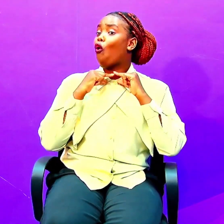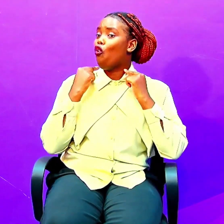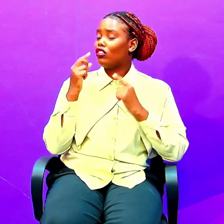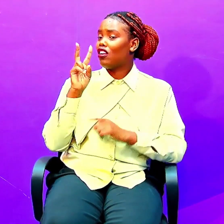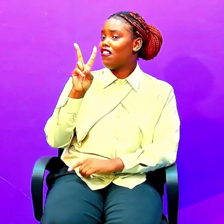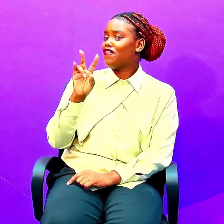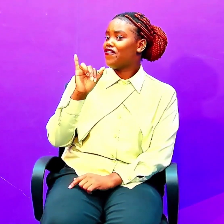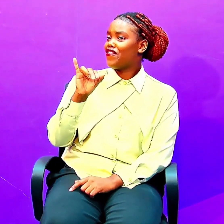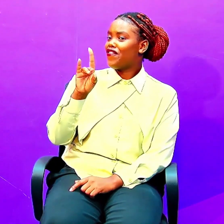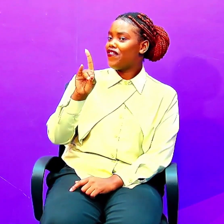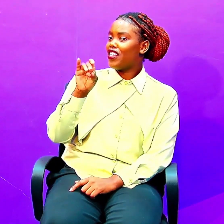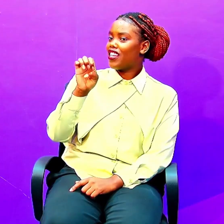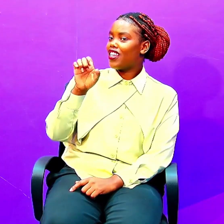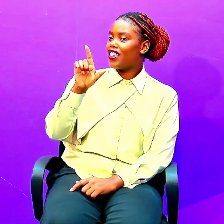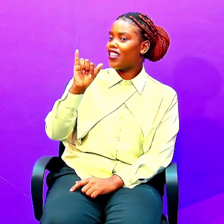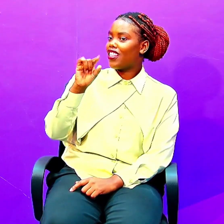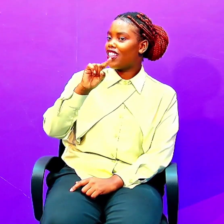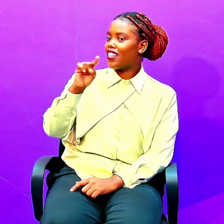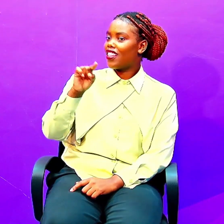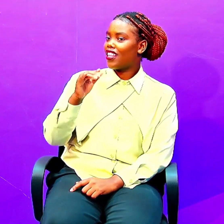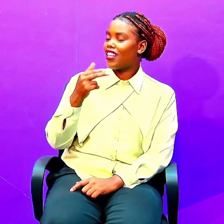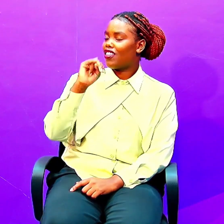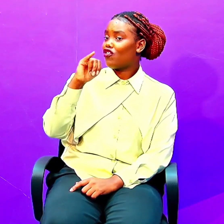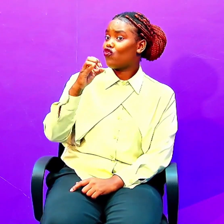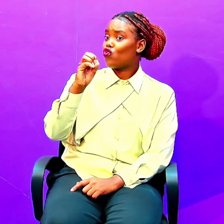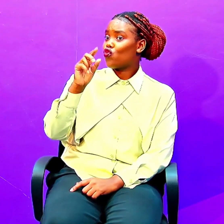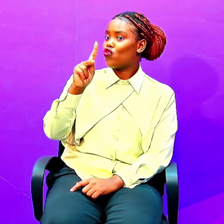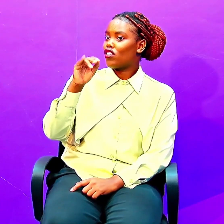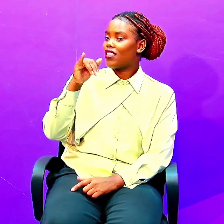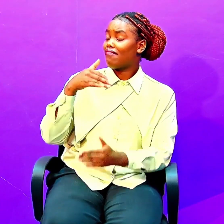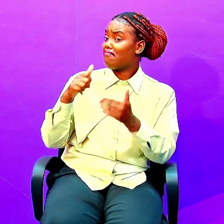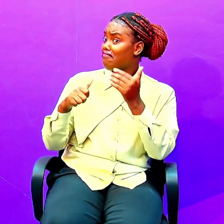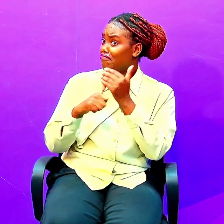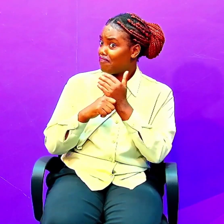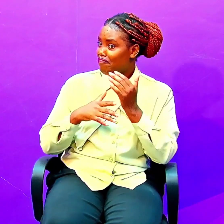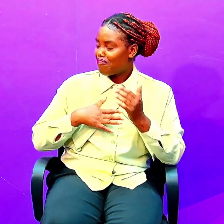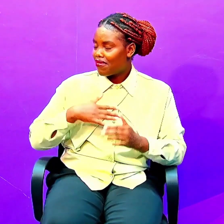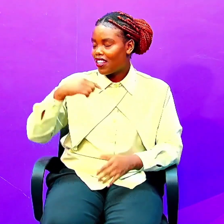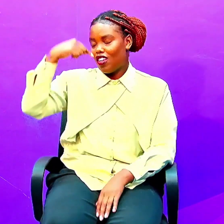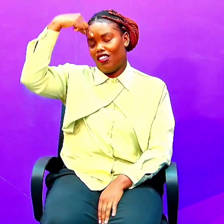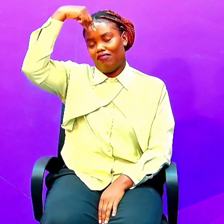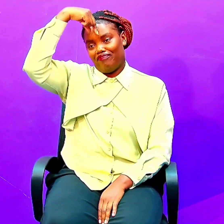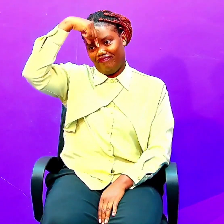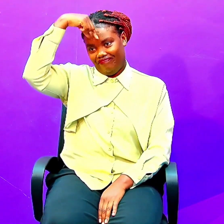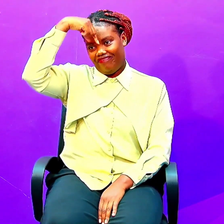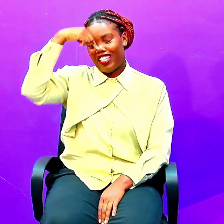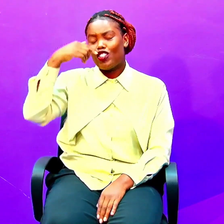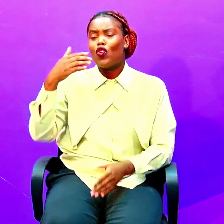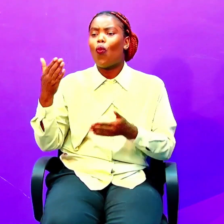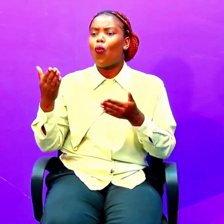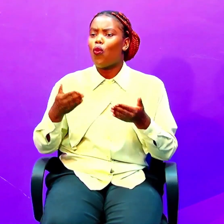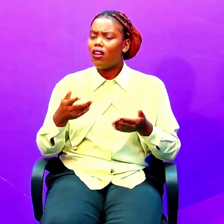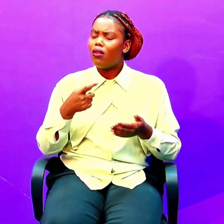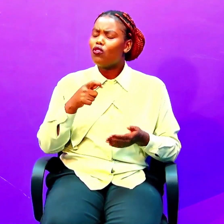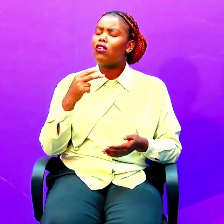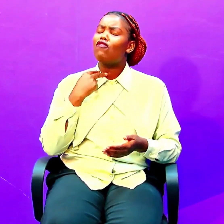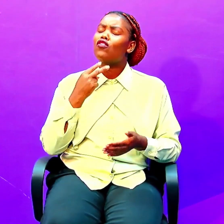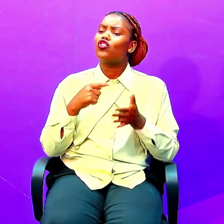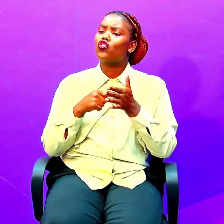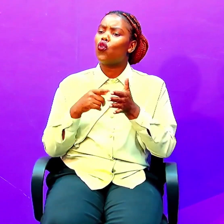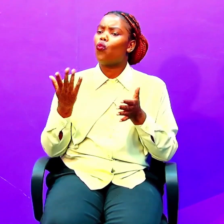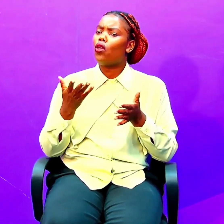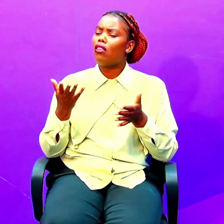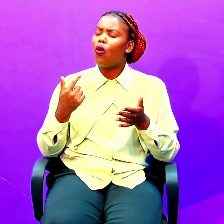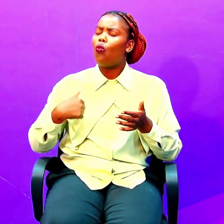your everyday host. My name is Videliz Njoki, and that is my sign name.